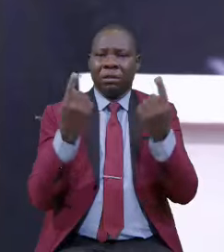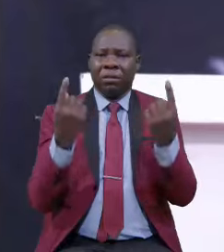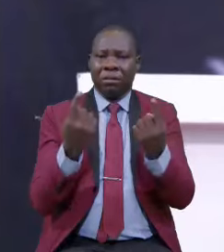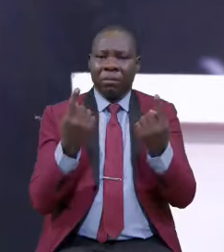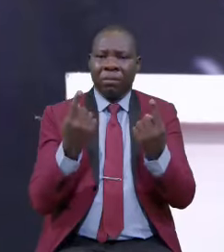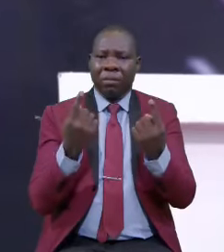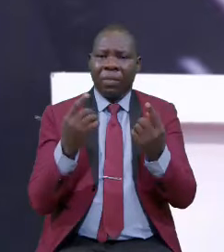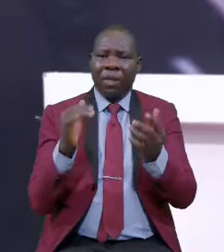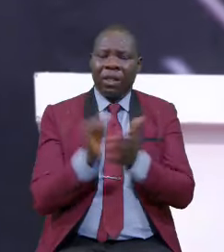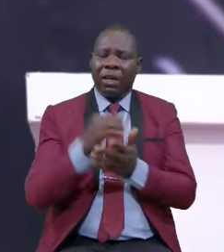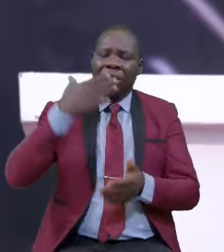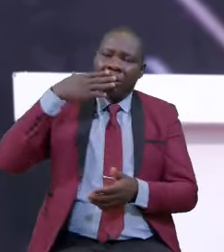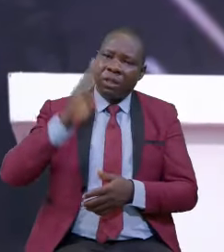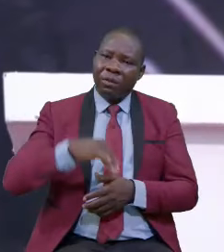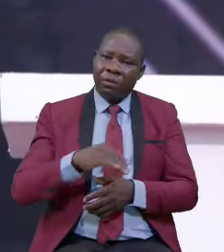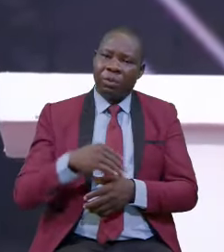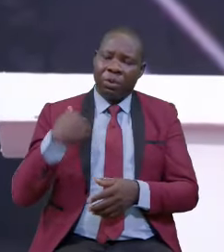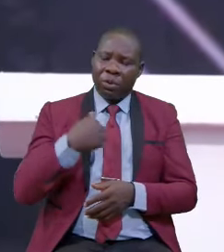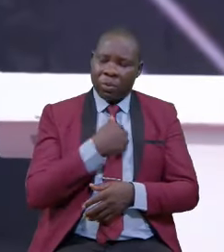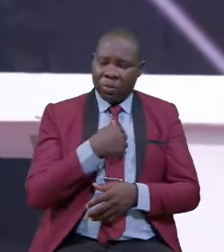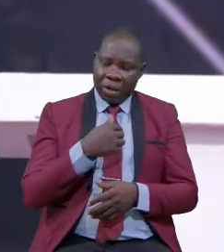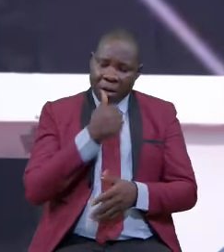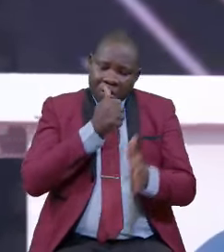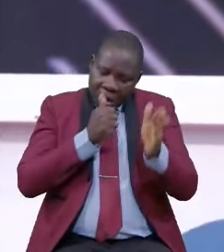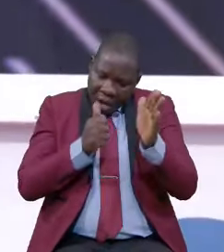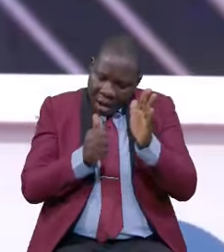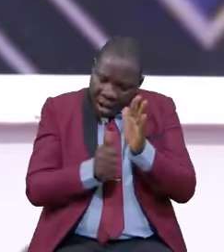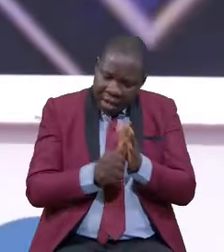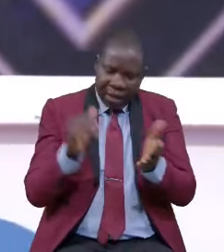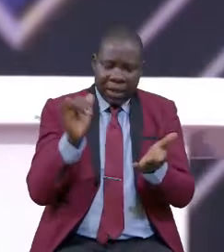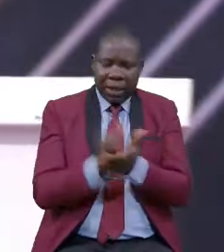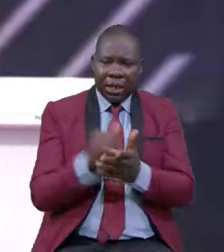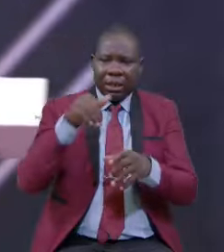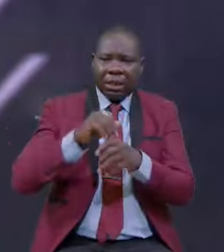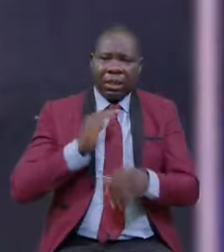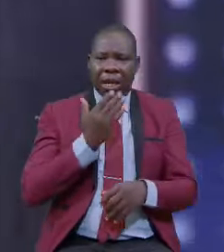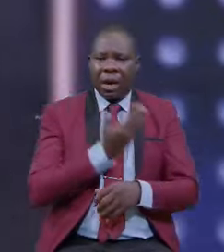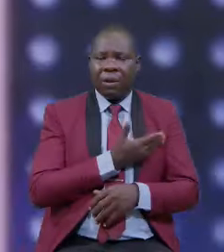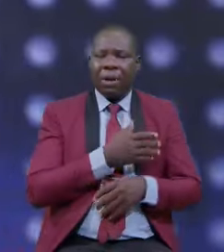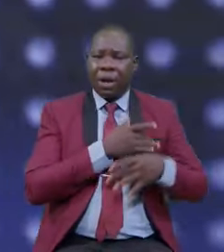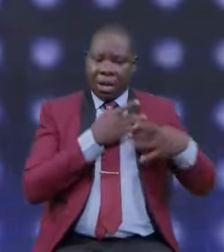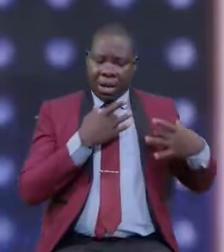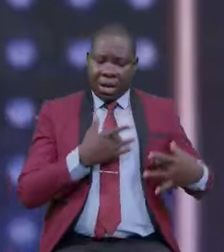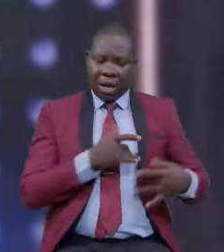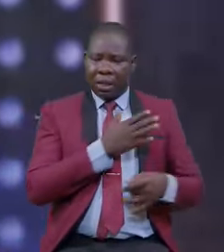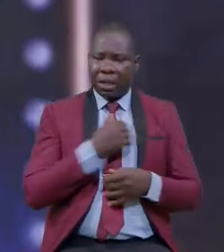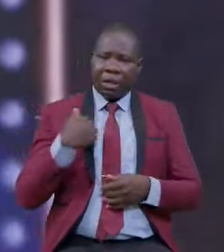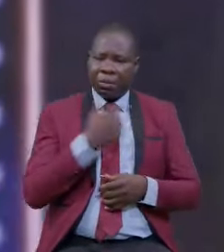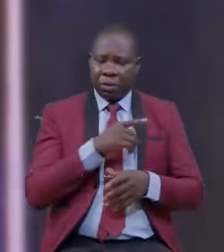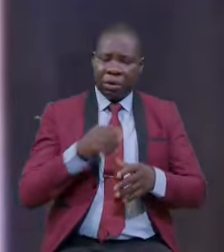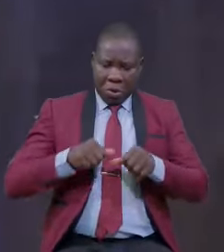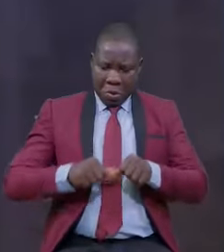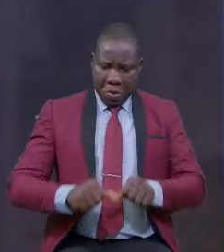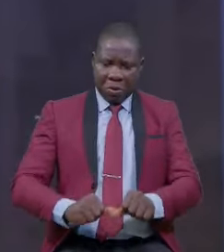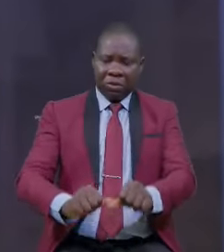evil, we hide that in our heart. And we go about as if we never heard